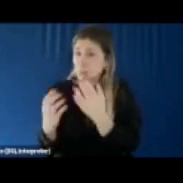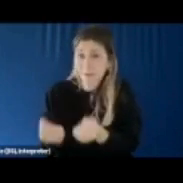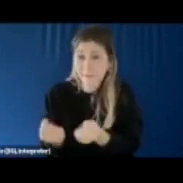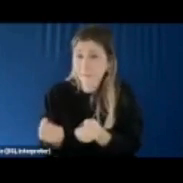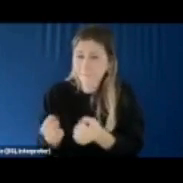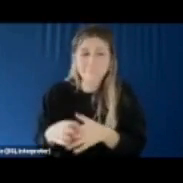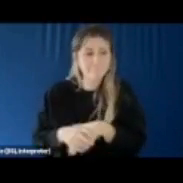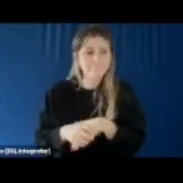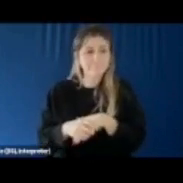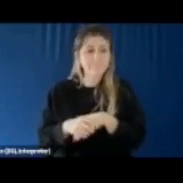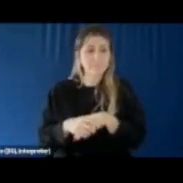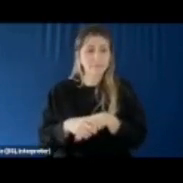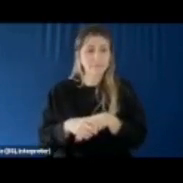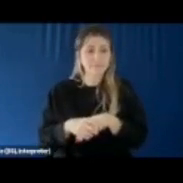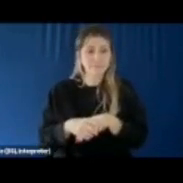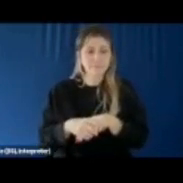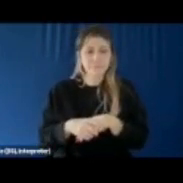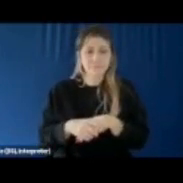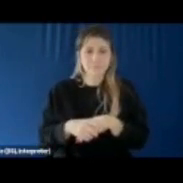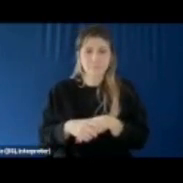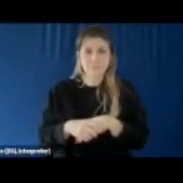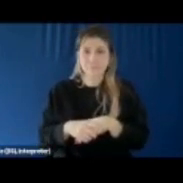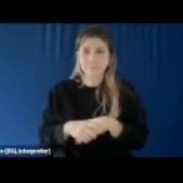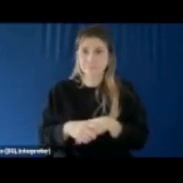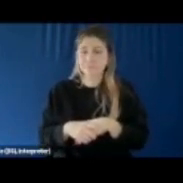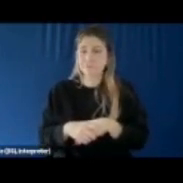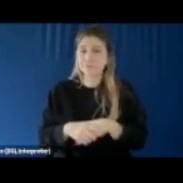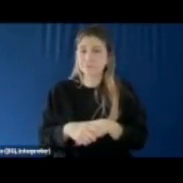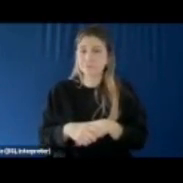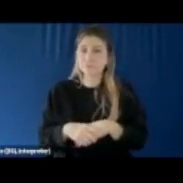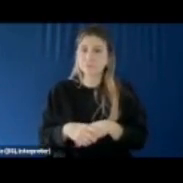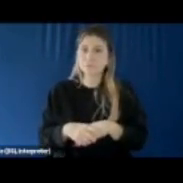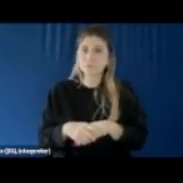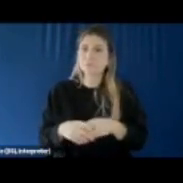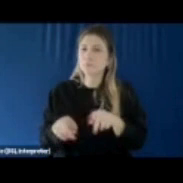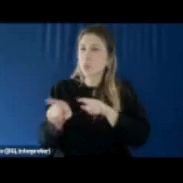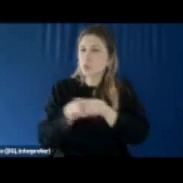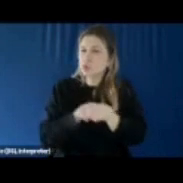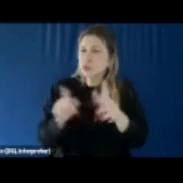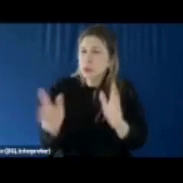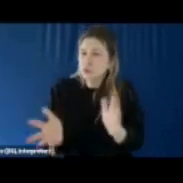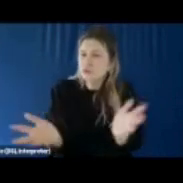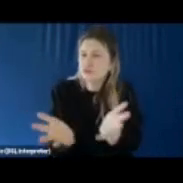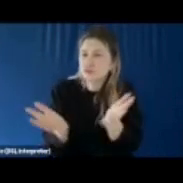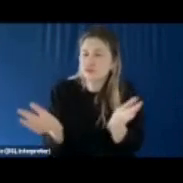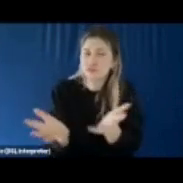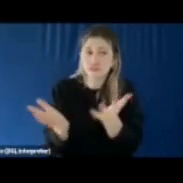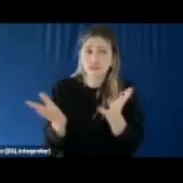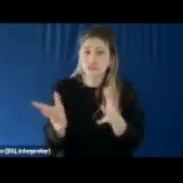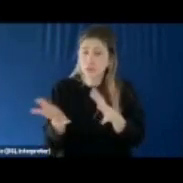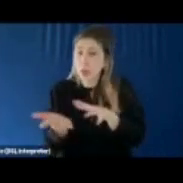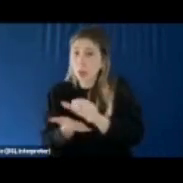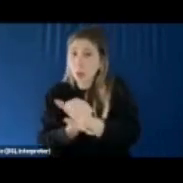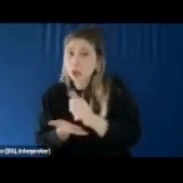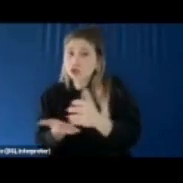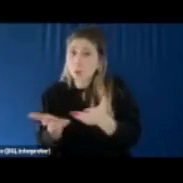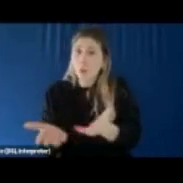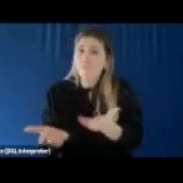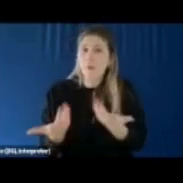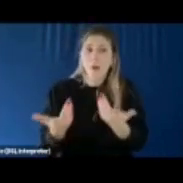learning platform, where we're working on building up the cultural offer and infrastructure in specific